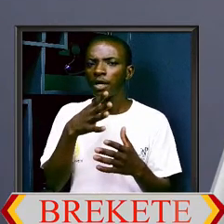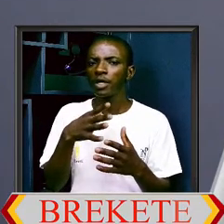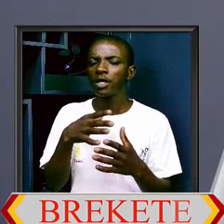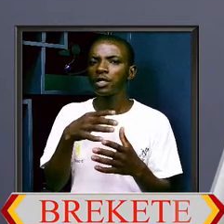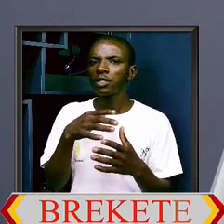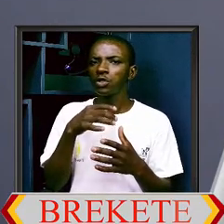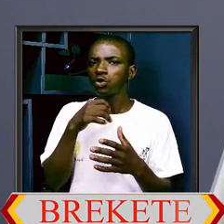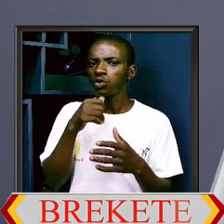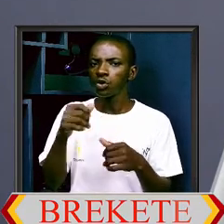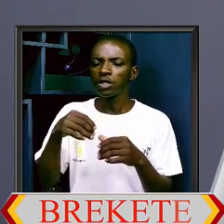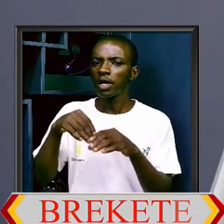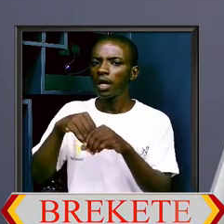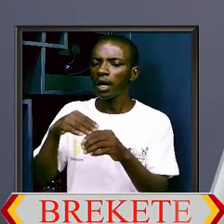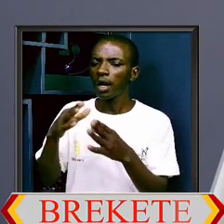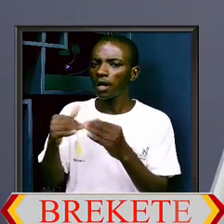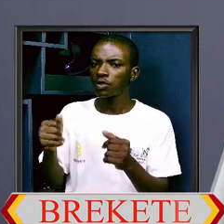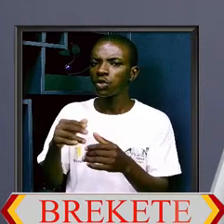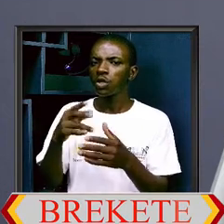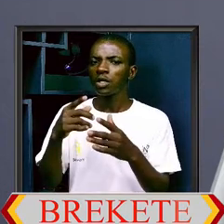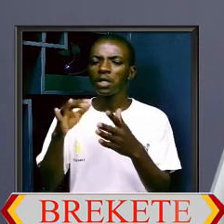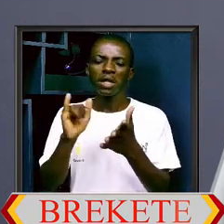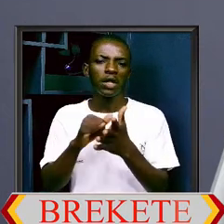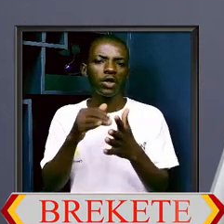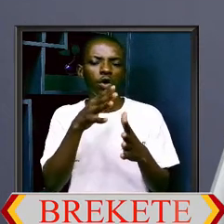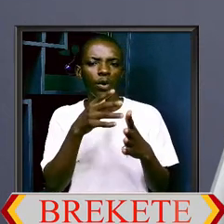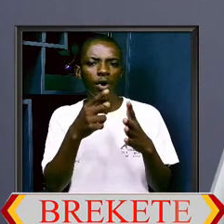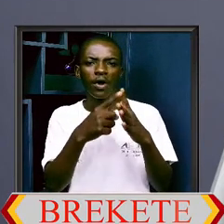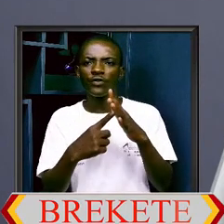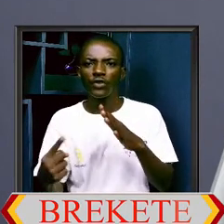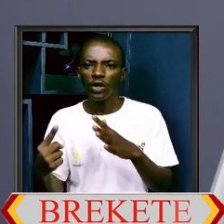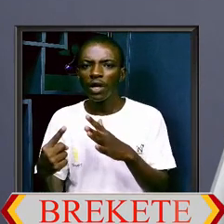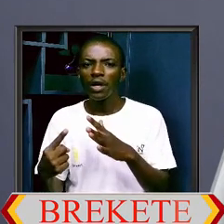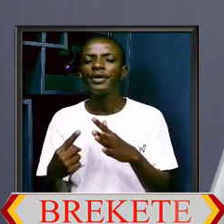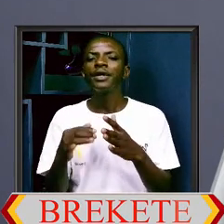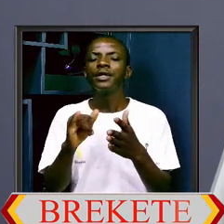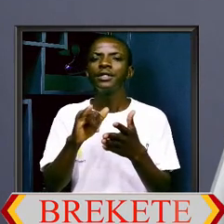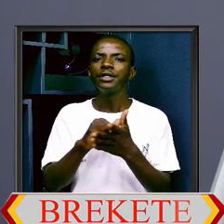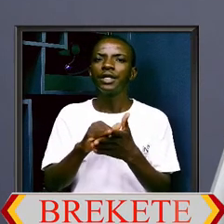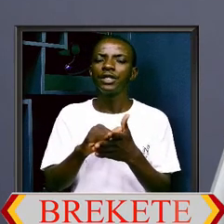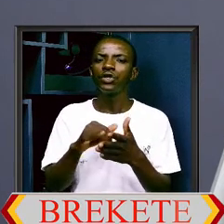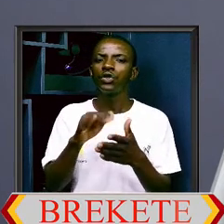tell mother mother